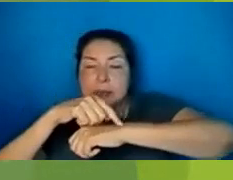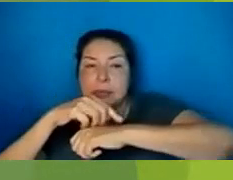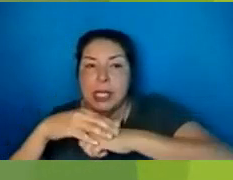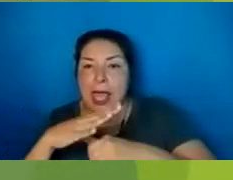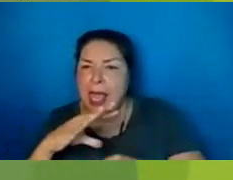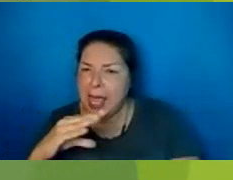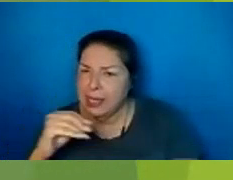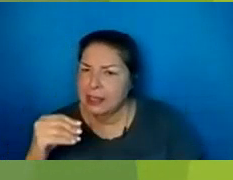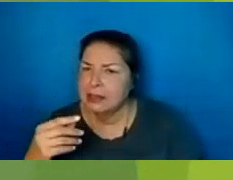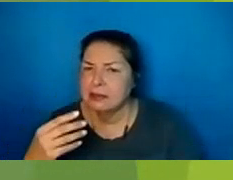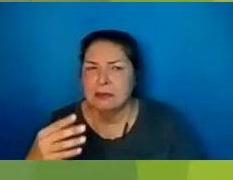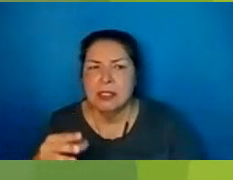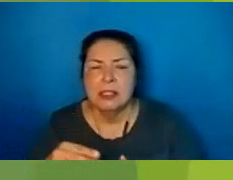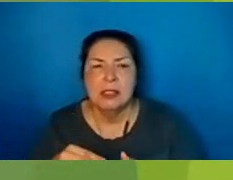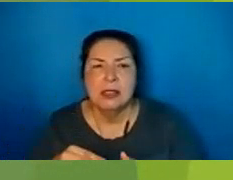this